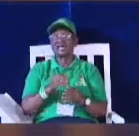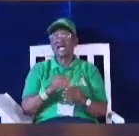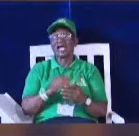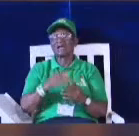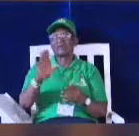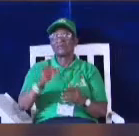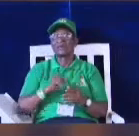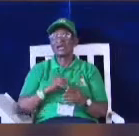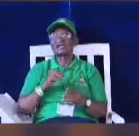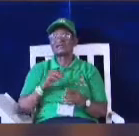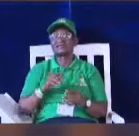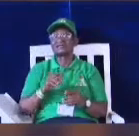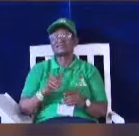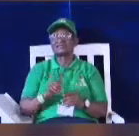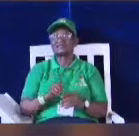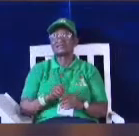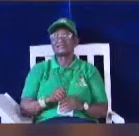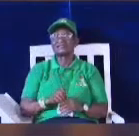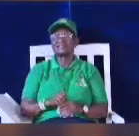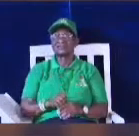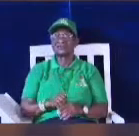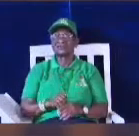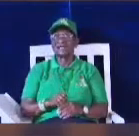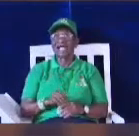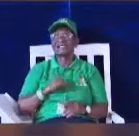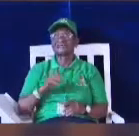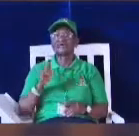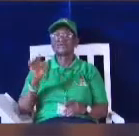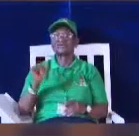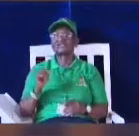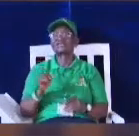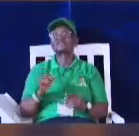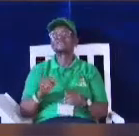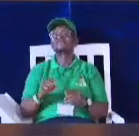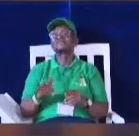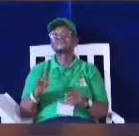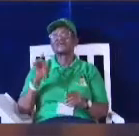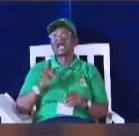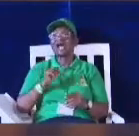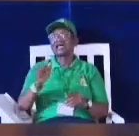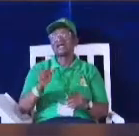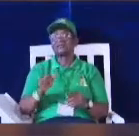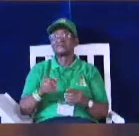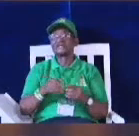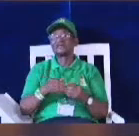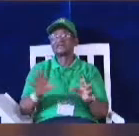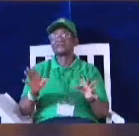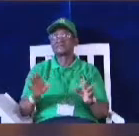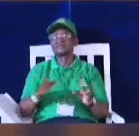I suddenly discovered I was losing my hearing.